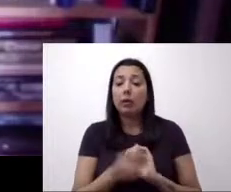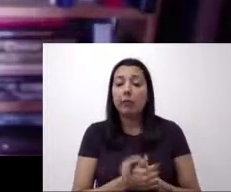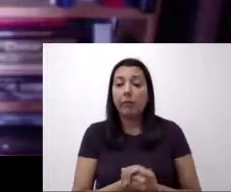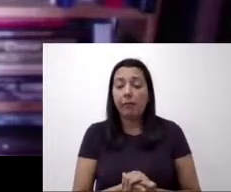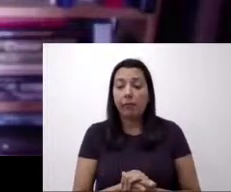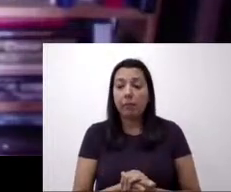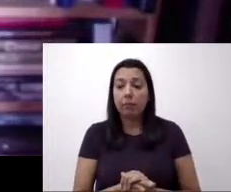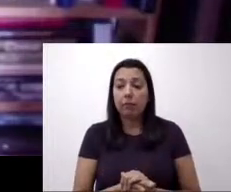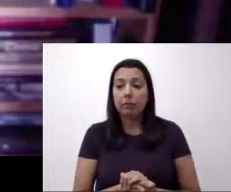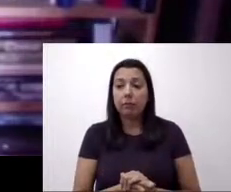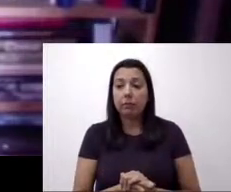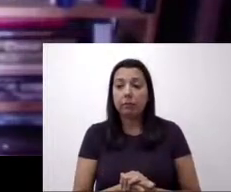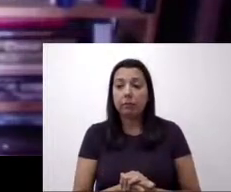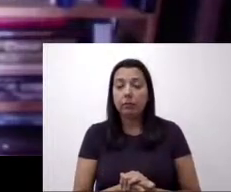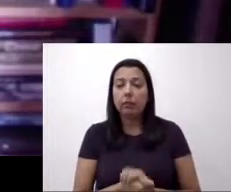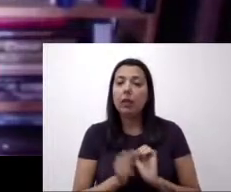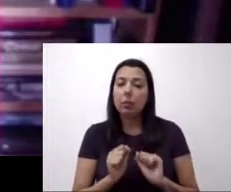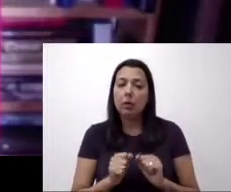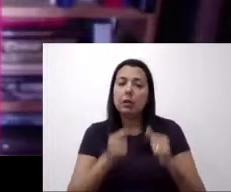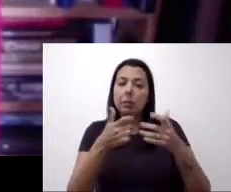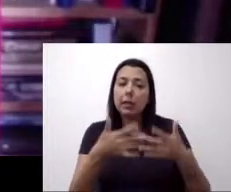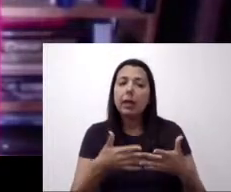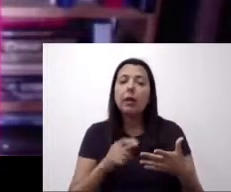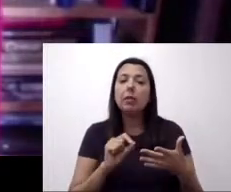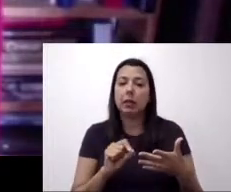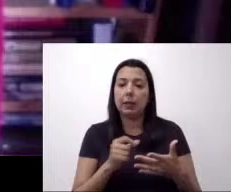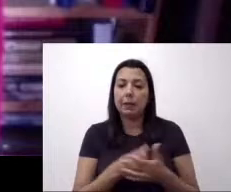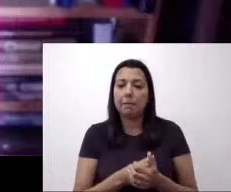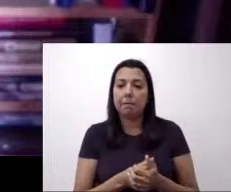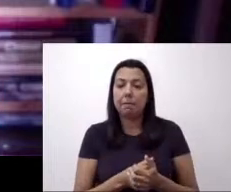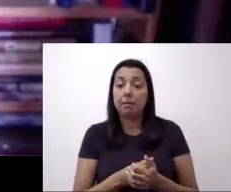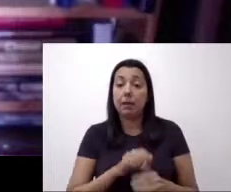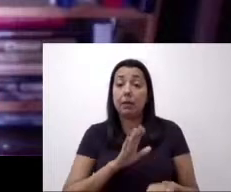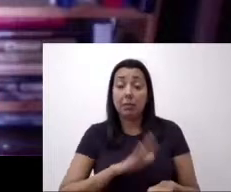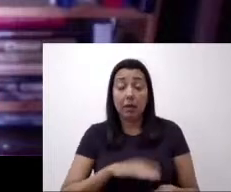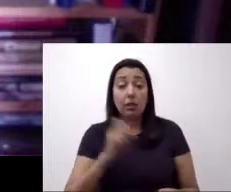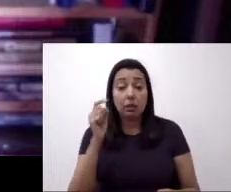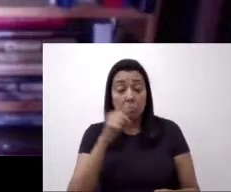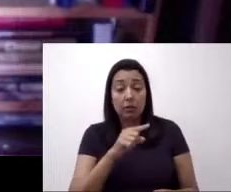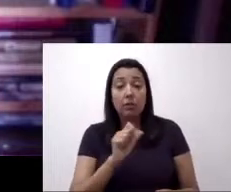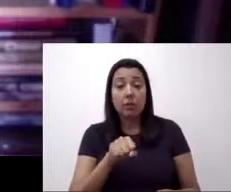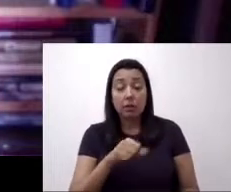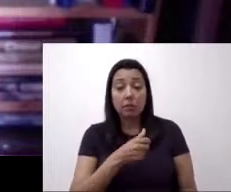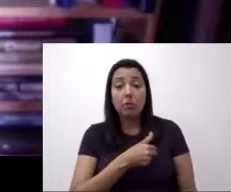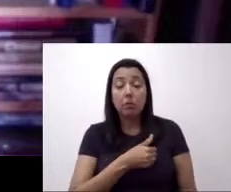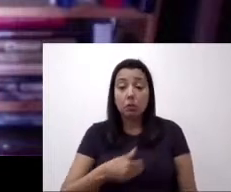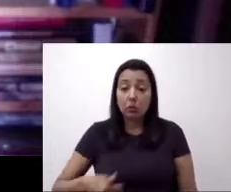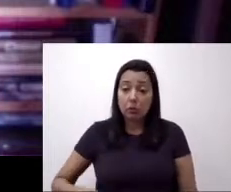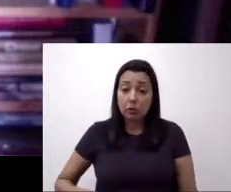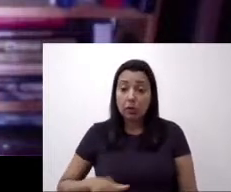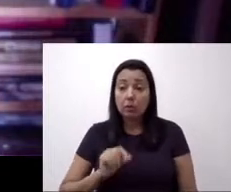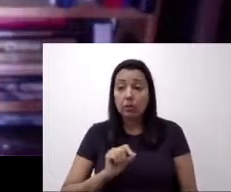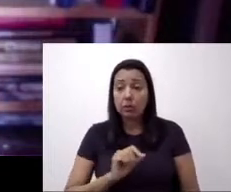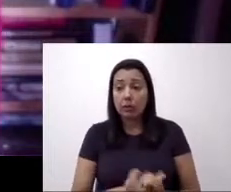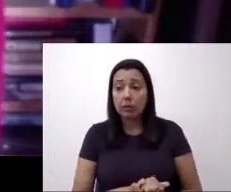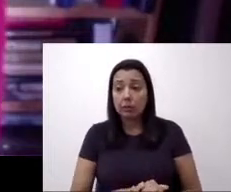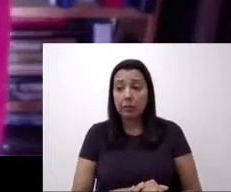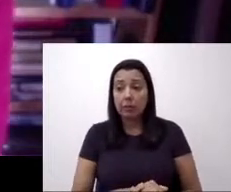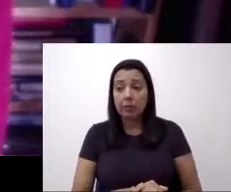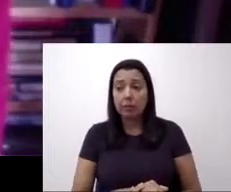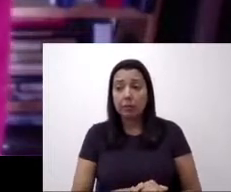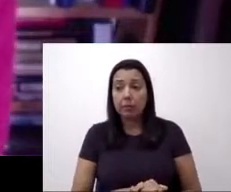What we can say is that it's more difficult for governments to abolish